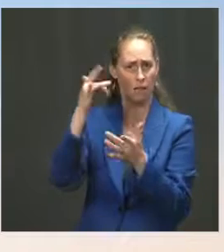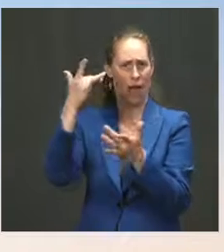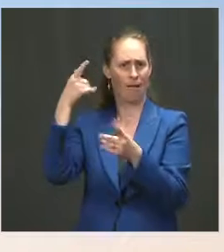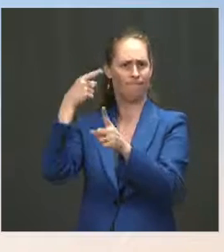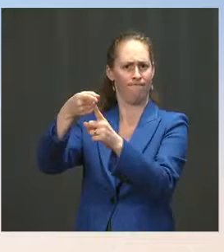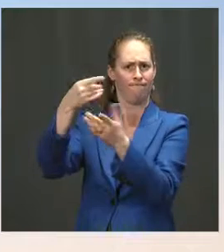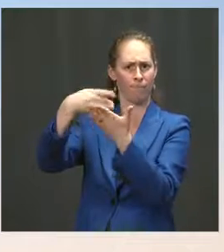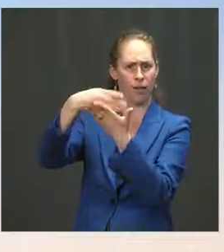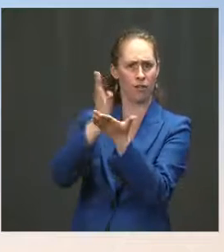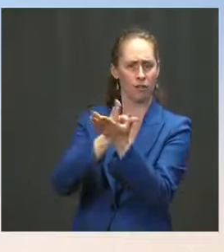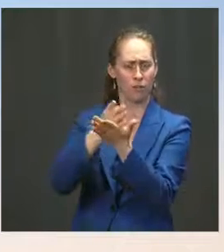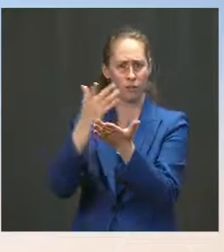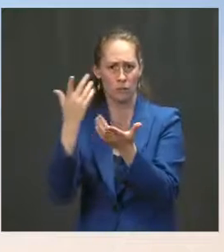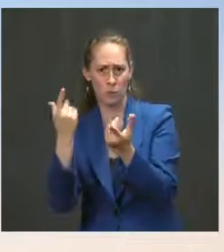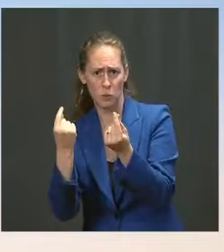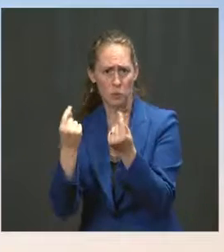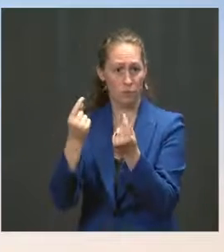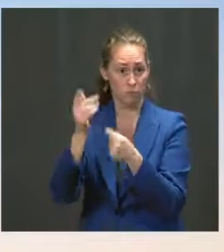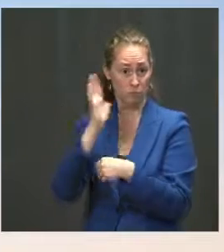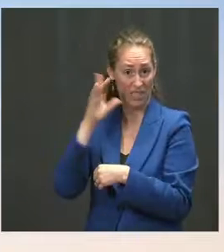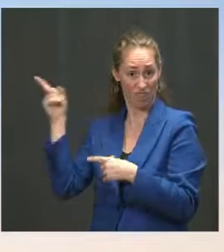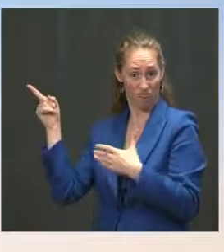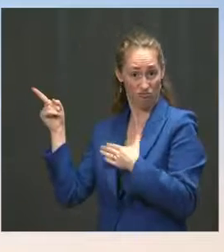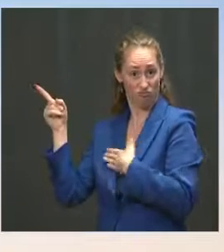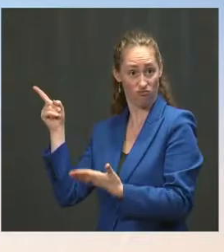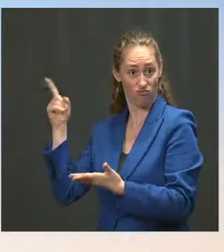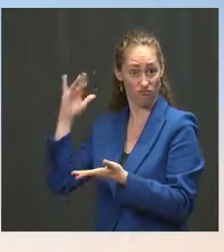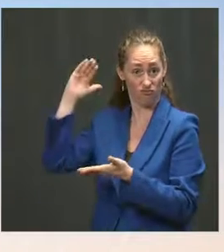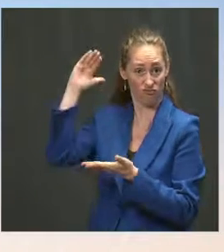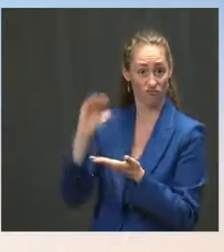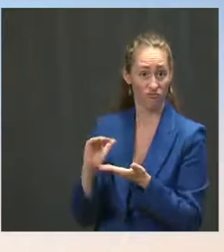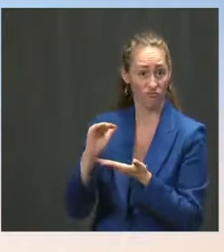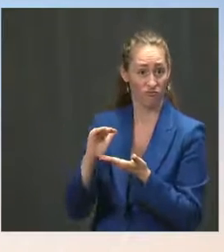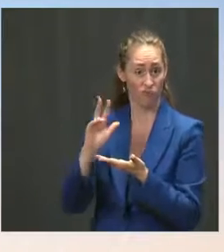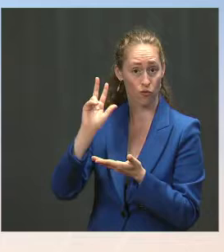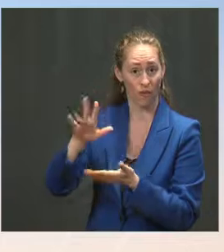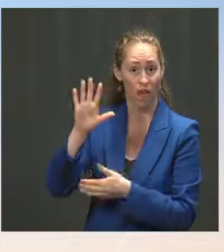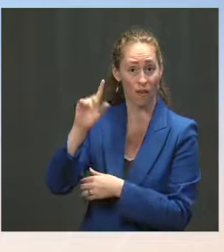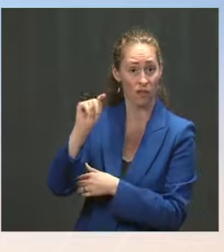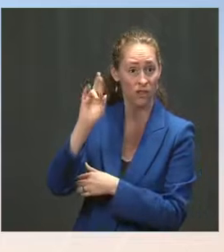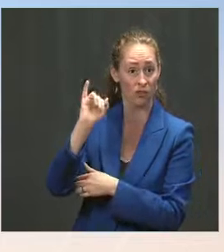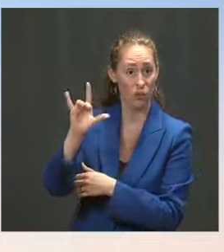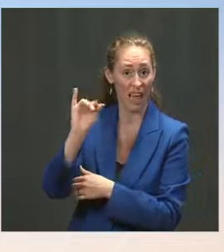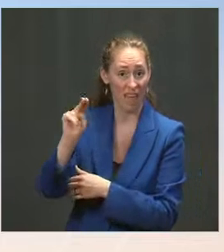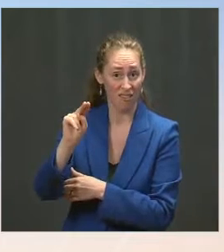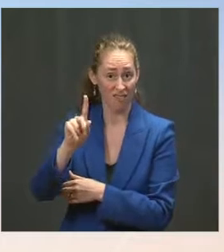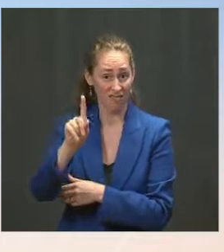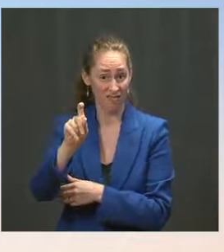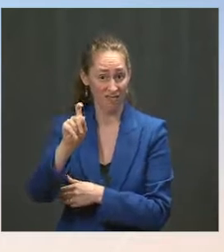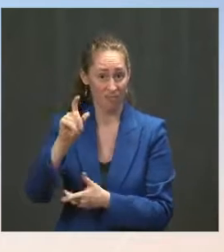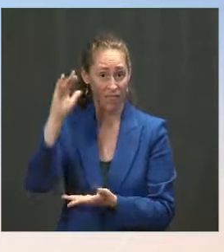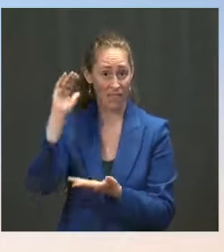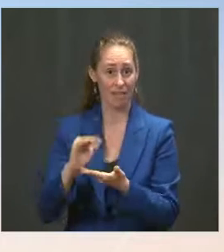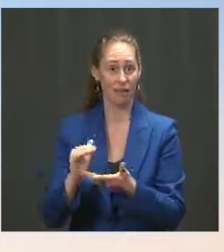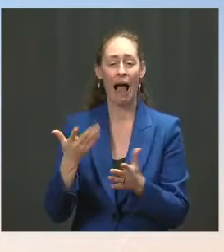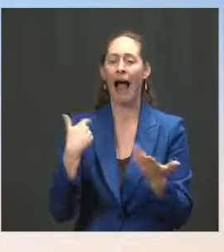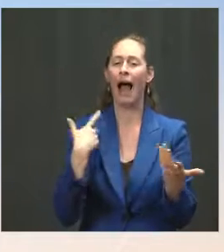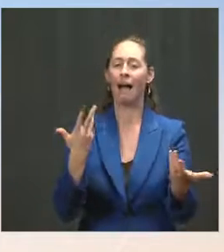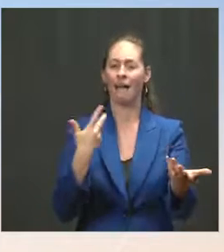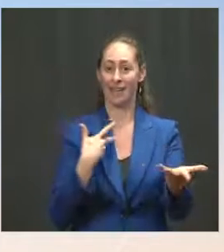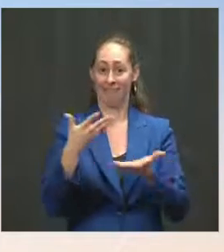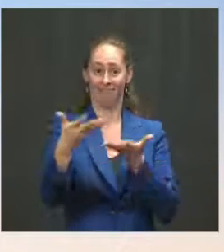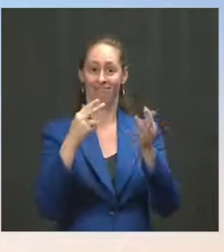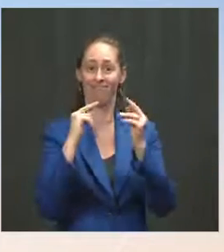than $3.5 trillion? Well, I'm naturally not going to negotiate from here. Not that any of you are expecting me to do that. I will say that what is vital